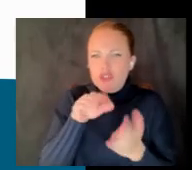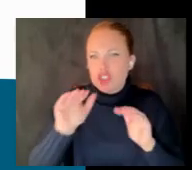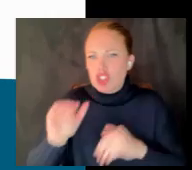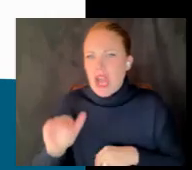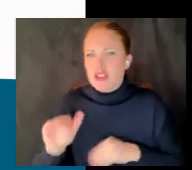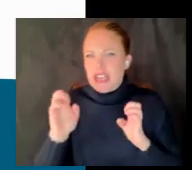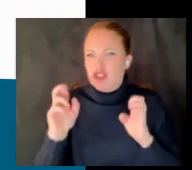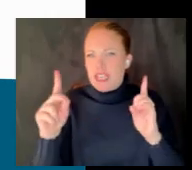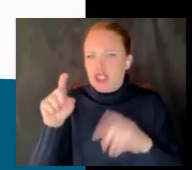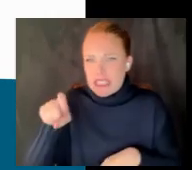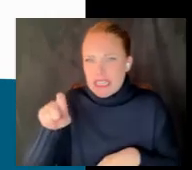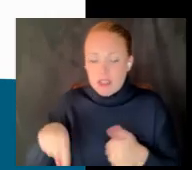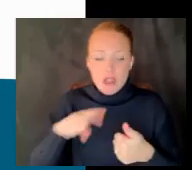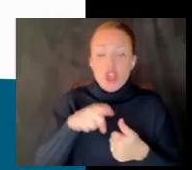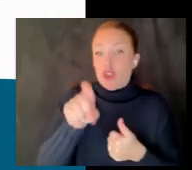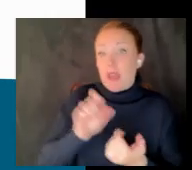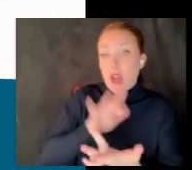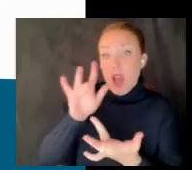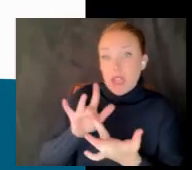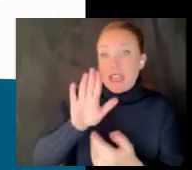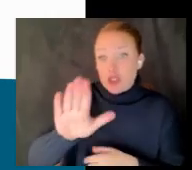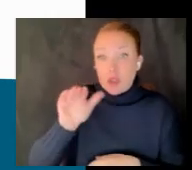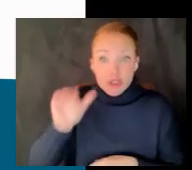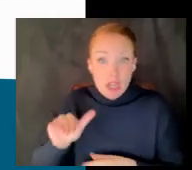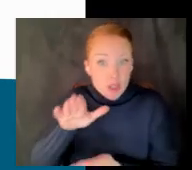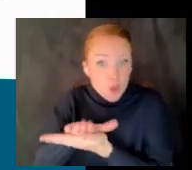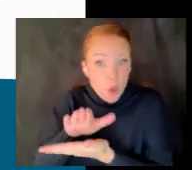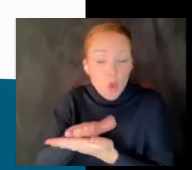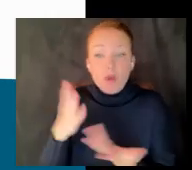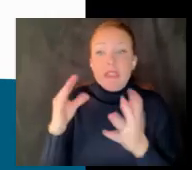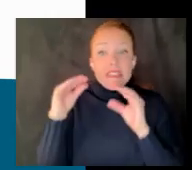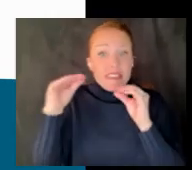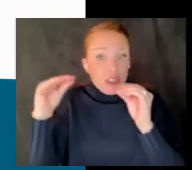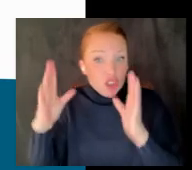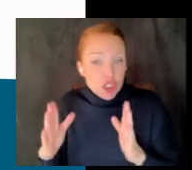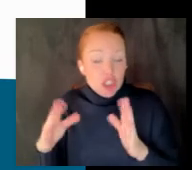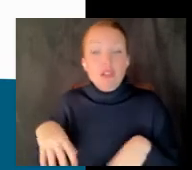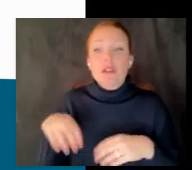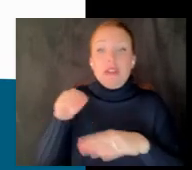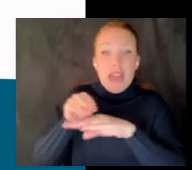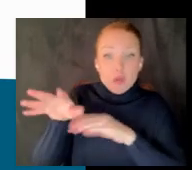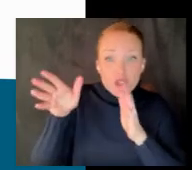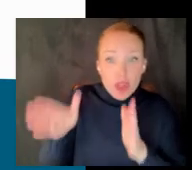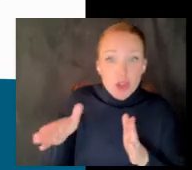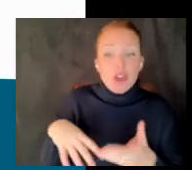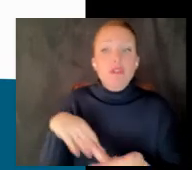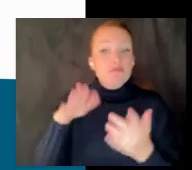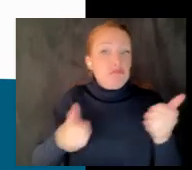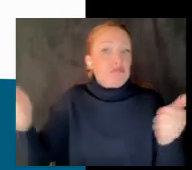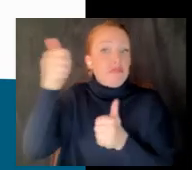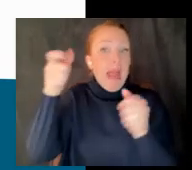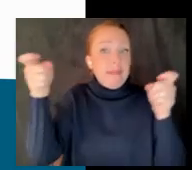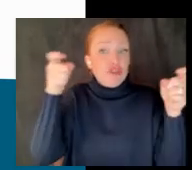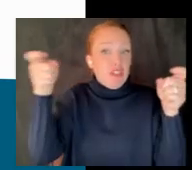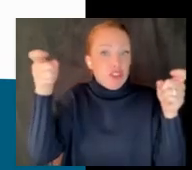can reach out to your child's school, teacher or teachers, the school counselor, or school administration. Each school,